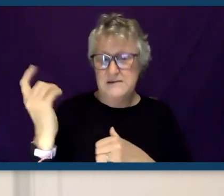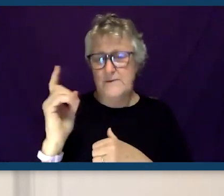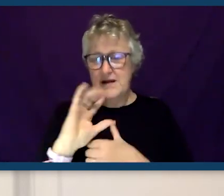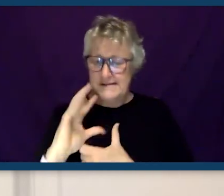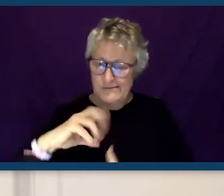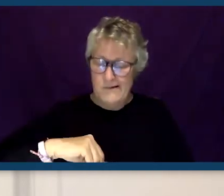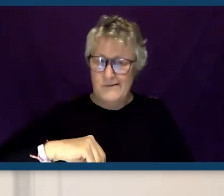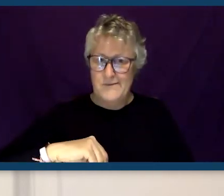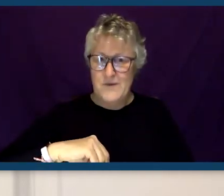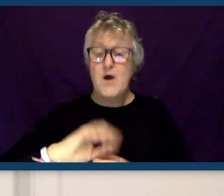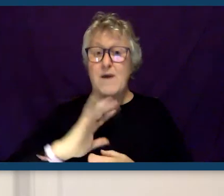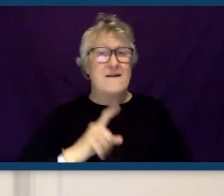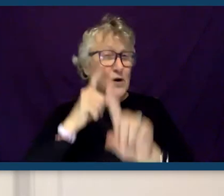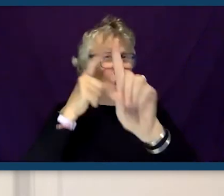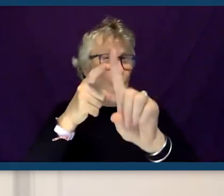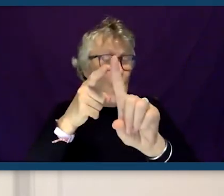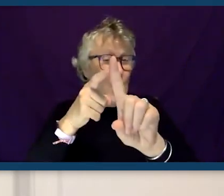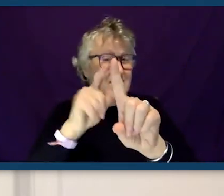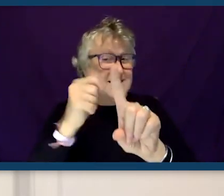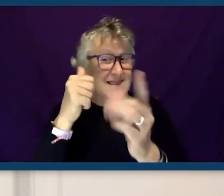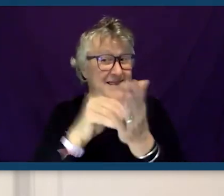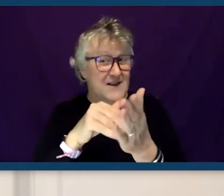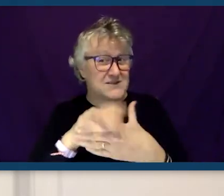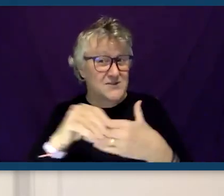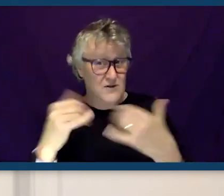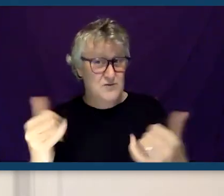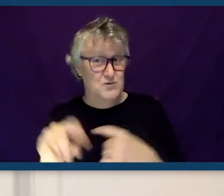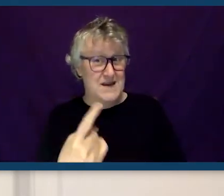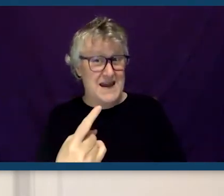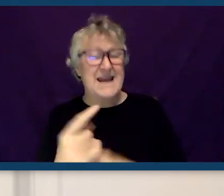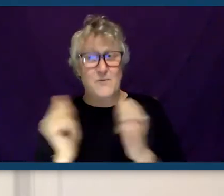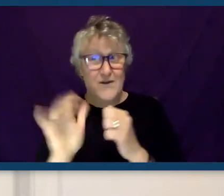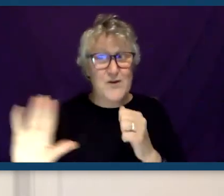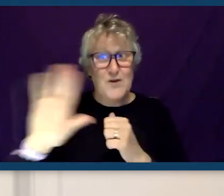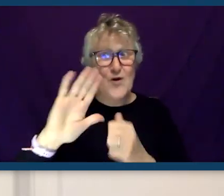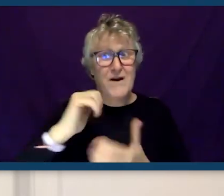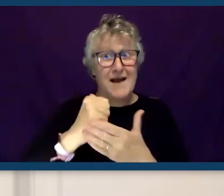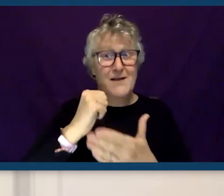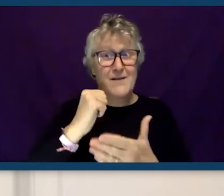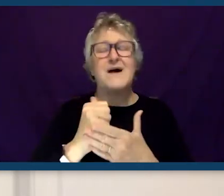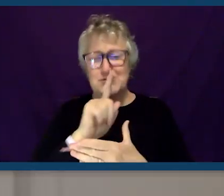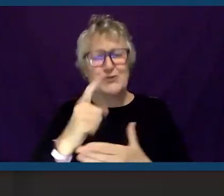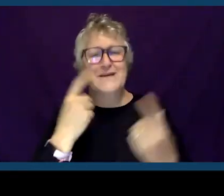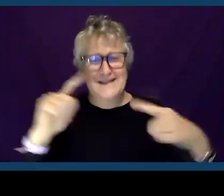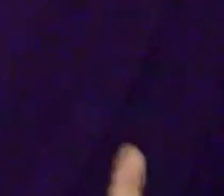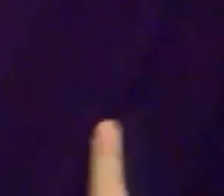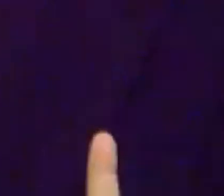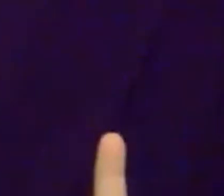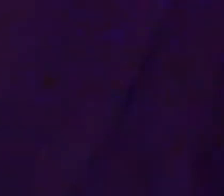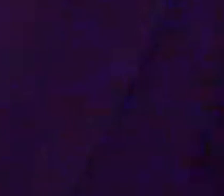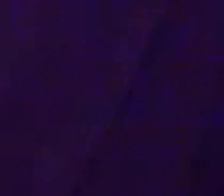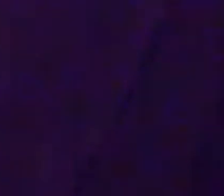raising $1,000 today, and I know with your help and support, we can get there. Thanks for being here tonight, and thanks for all that you do. Good night.